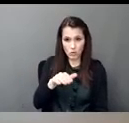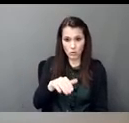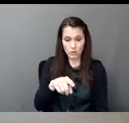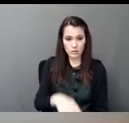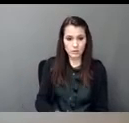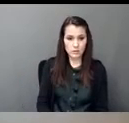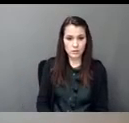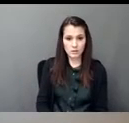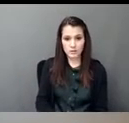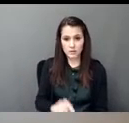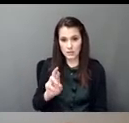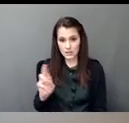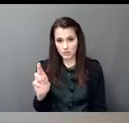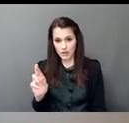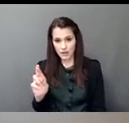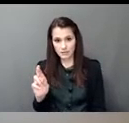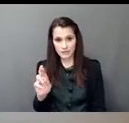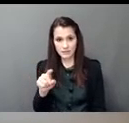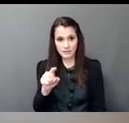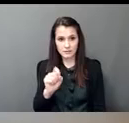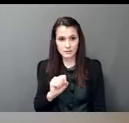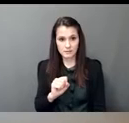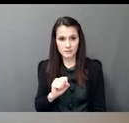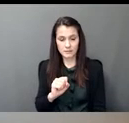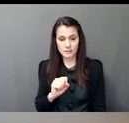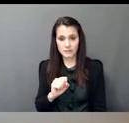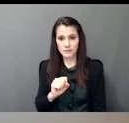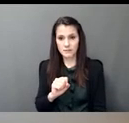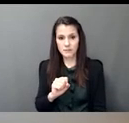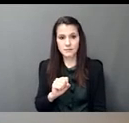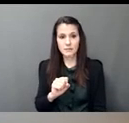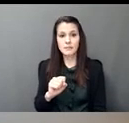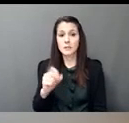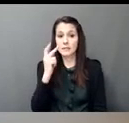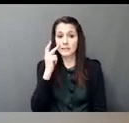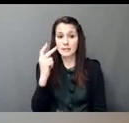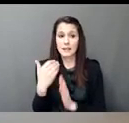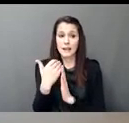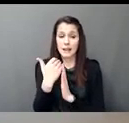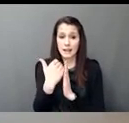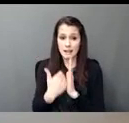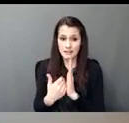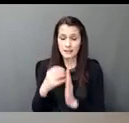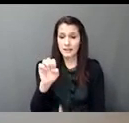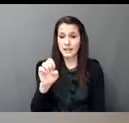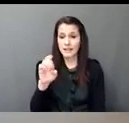on the right-hand side of the screen, is a list of Excel files.